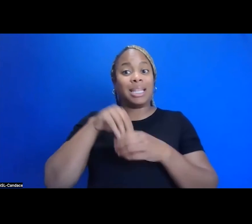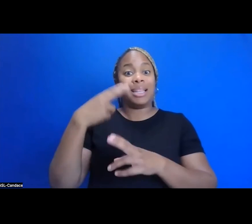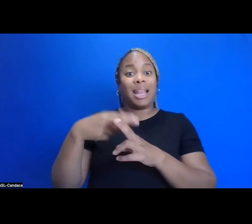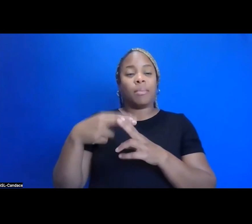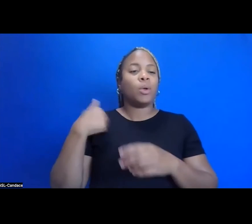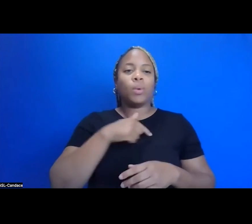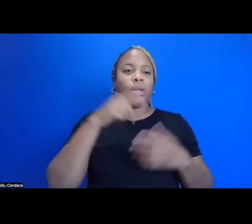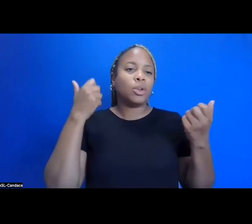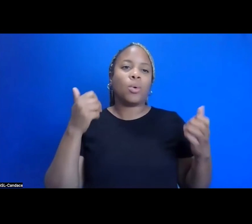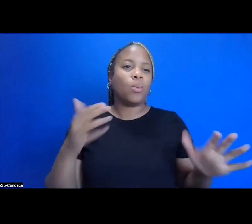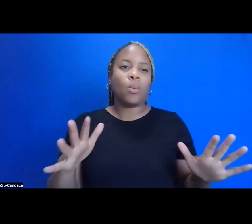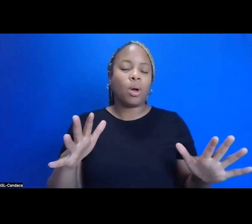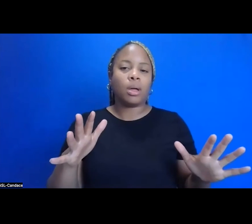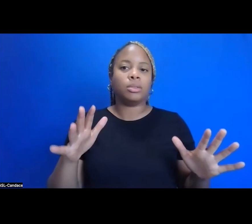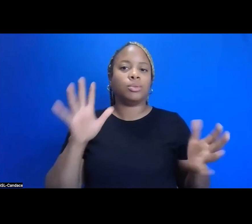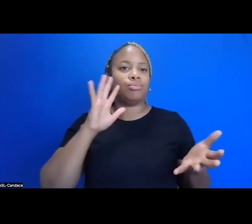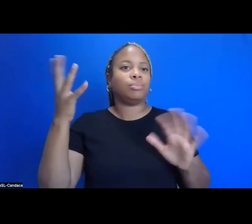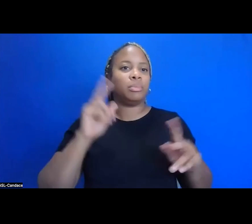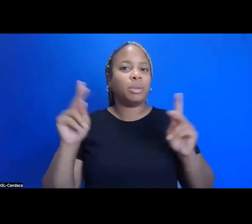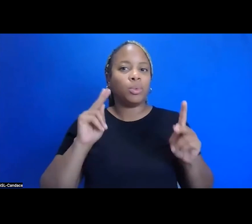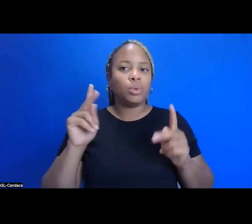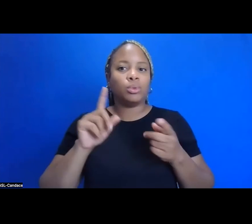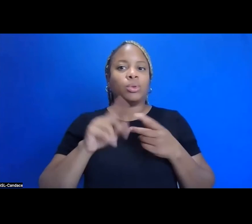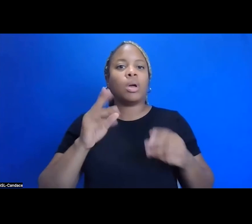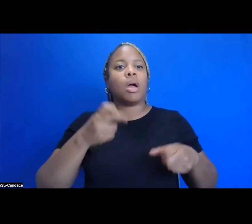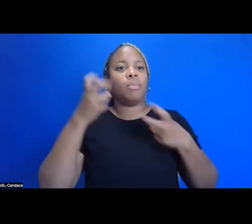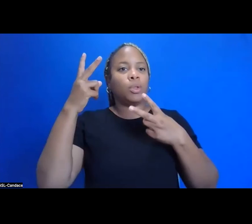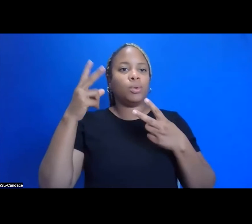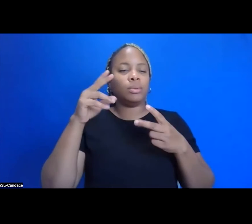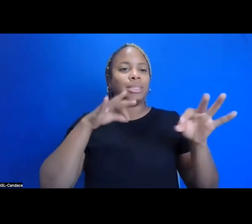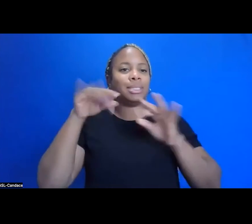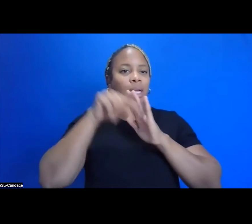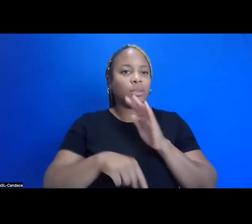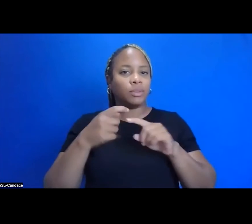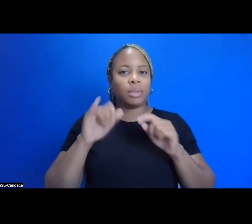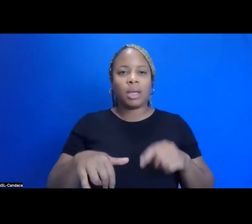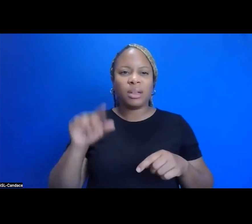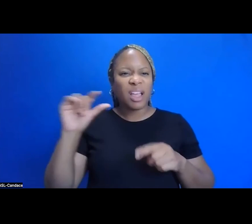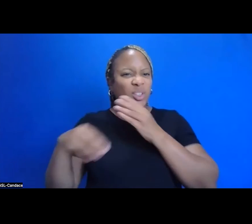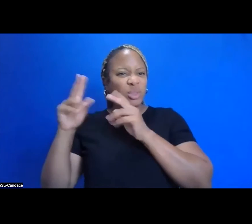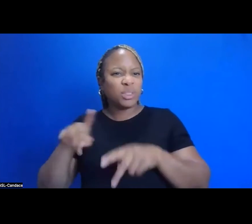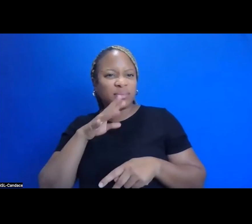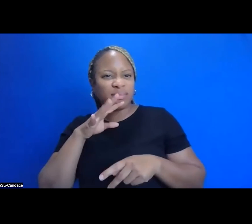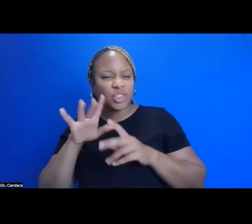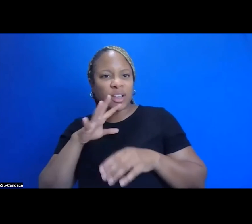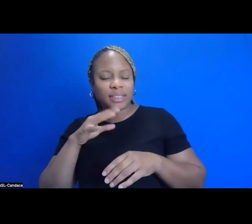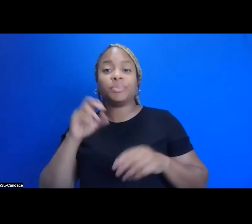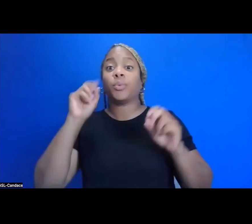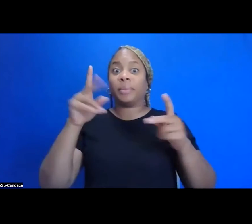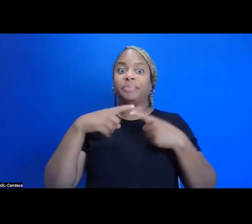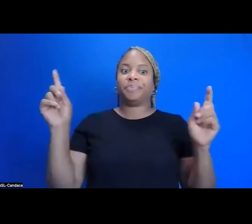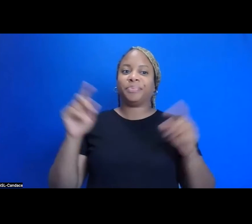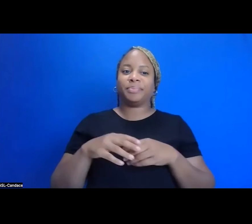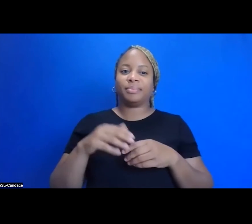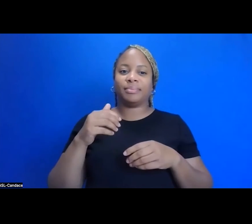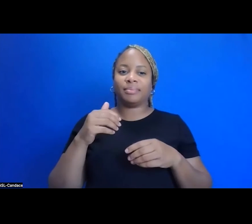we don't want to obstruct people to upload the details of the stuff. I could do it from my laptop. Okay, so I'm